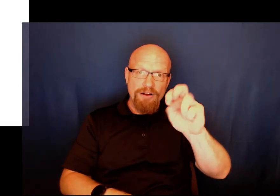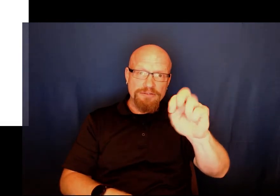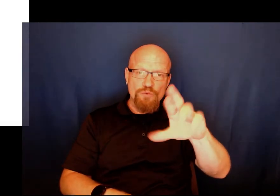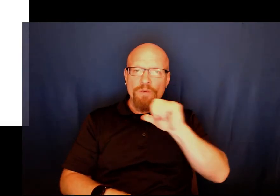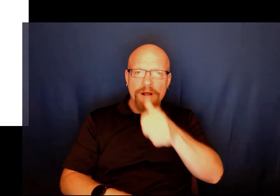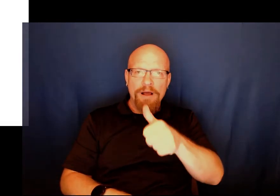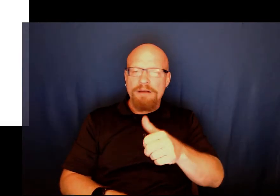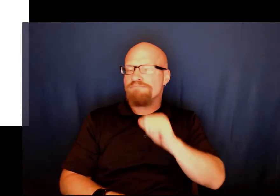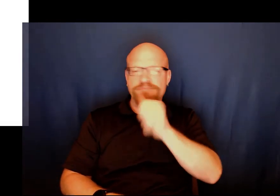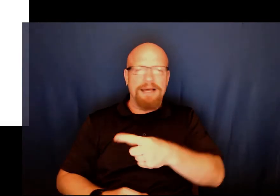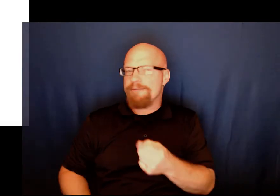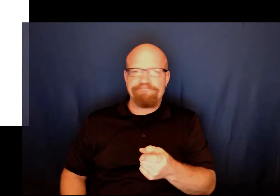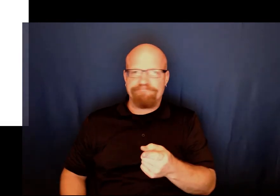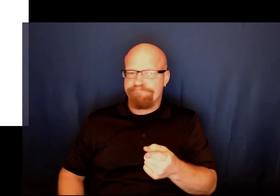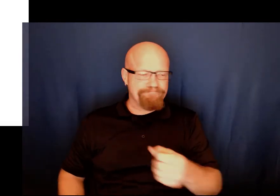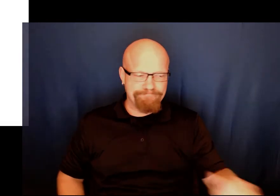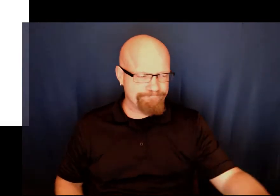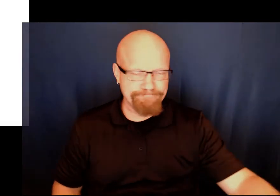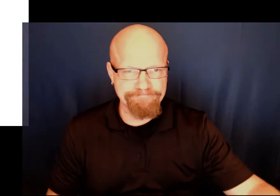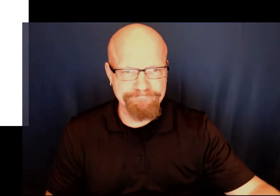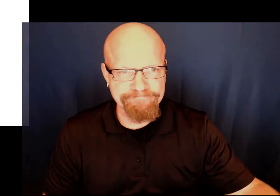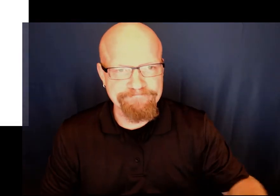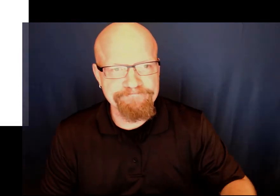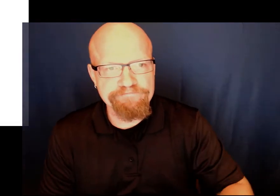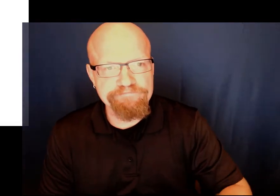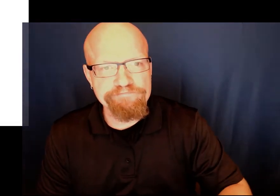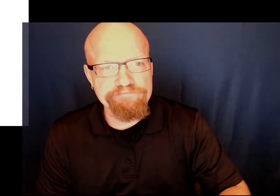answers. So this is not a function.